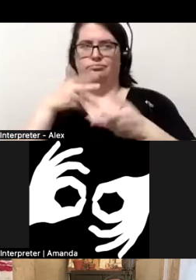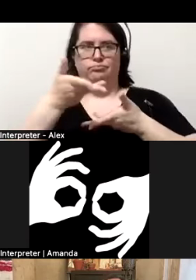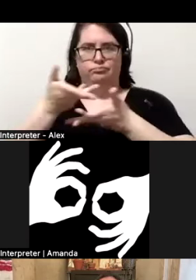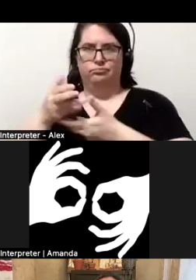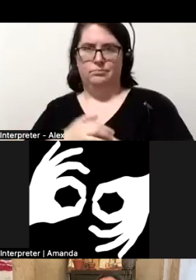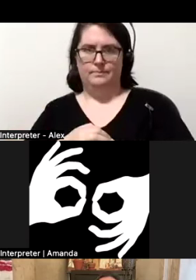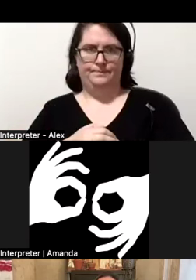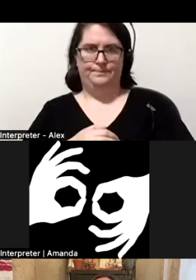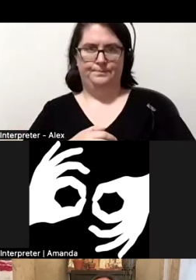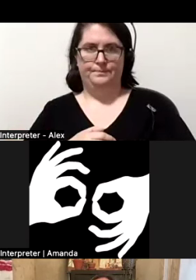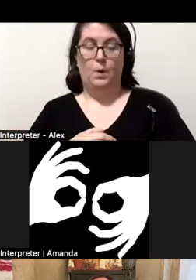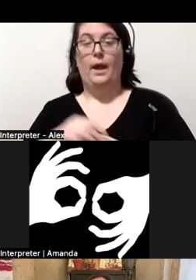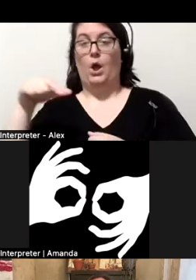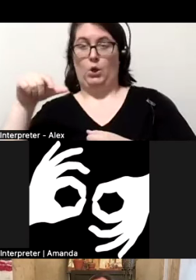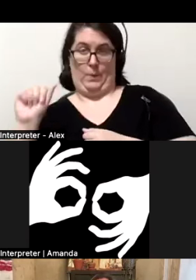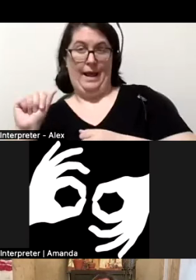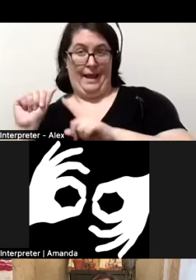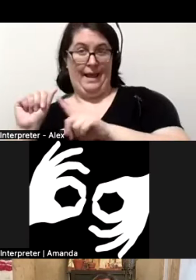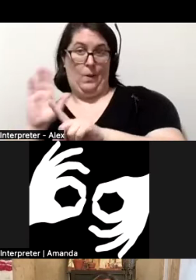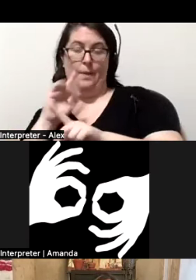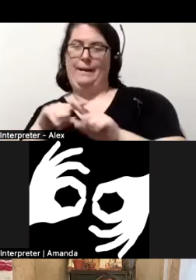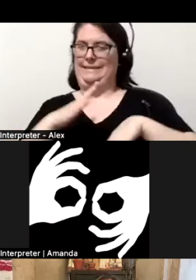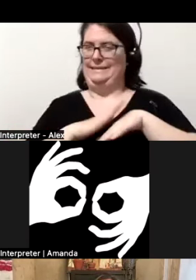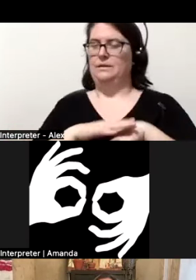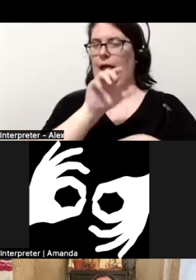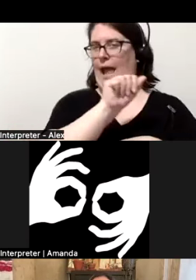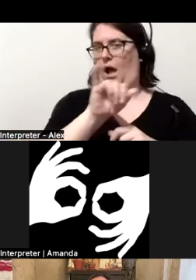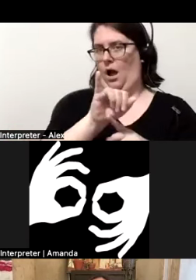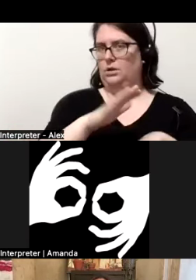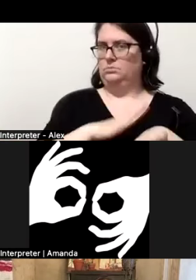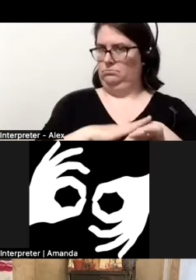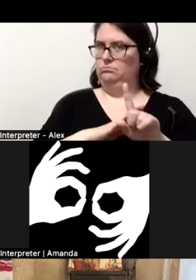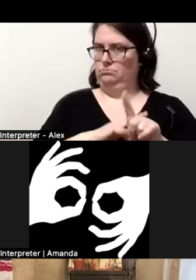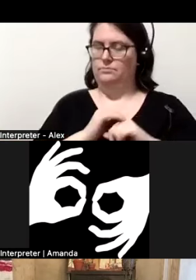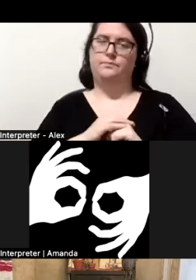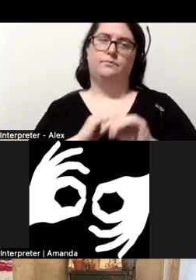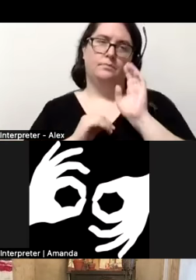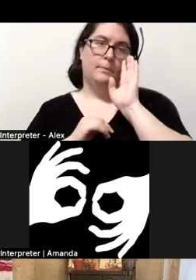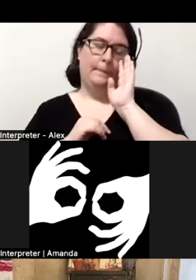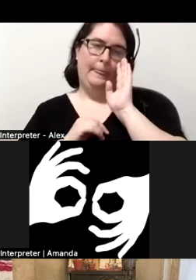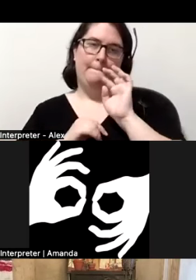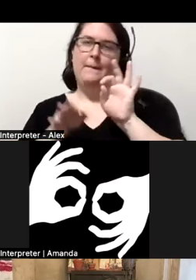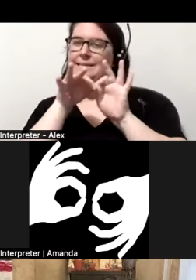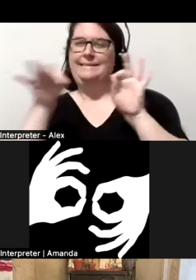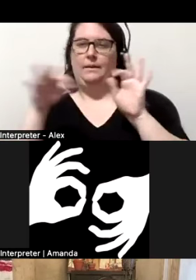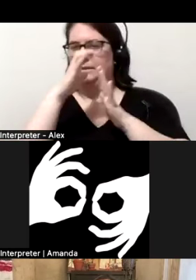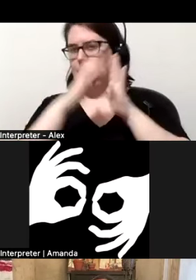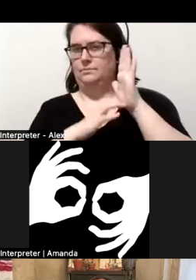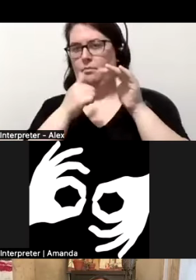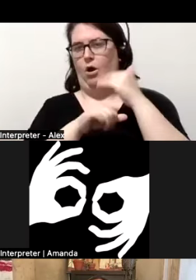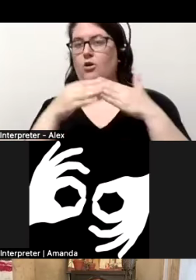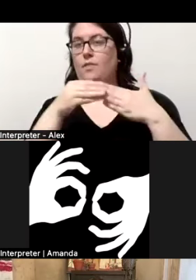Before we move on to Q&A, I just want to quickly touch on AI. So we do have this statement written in our